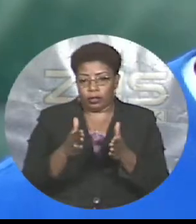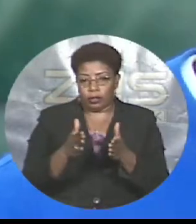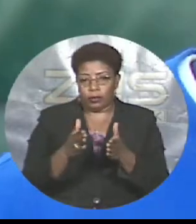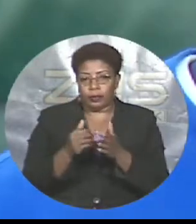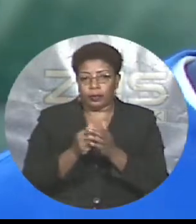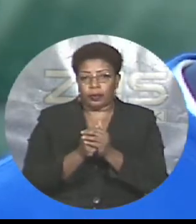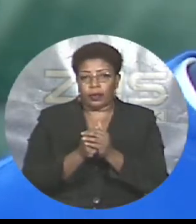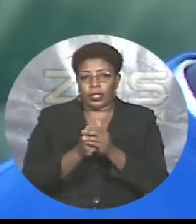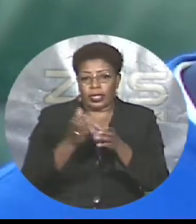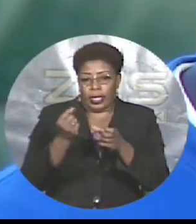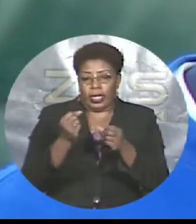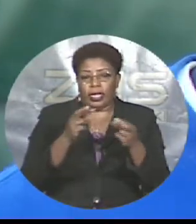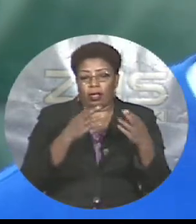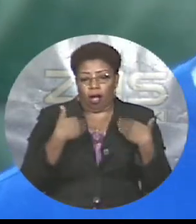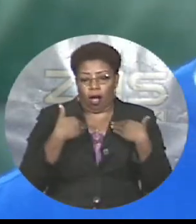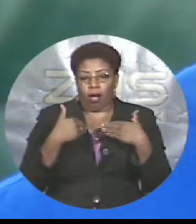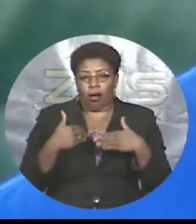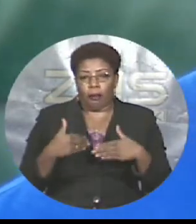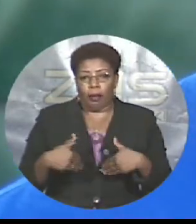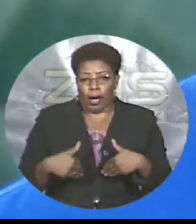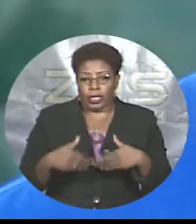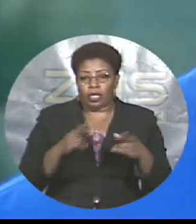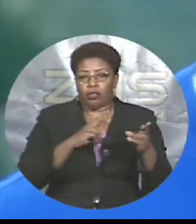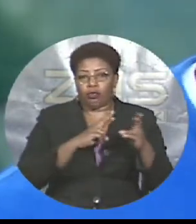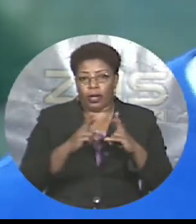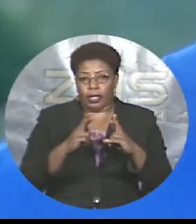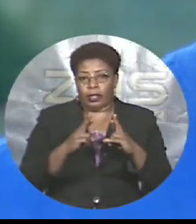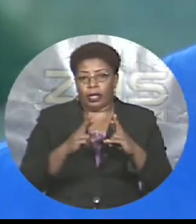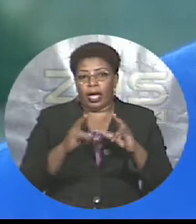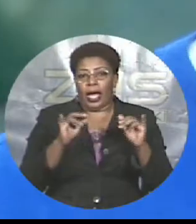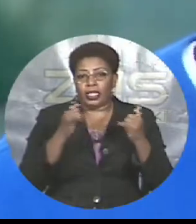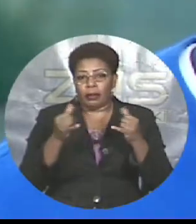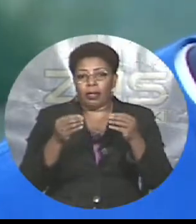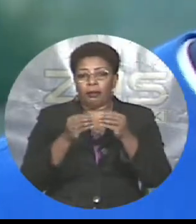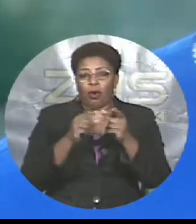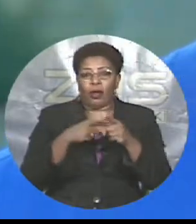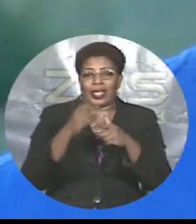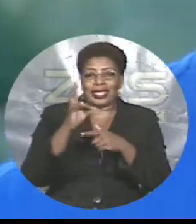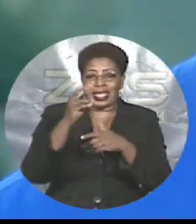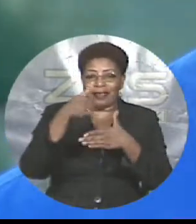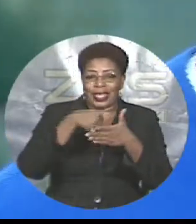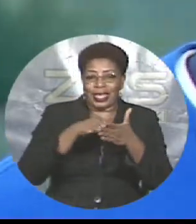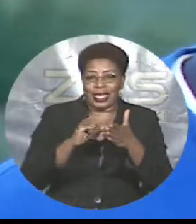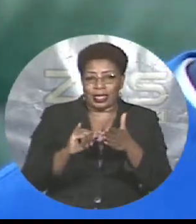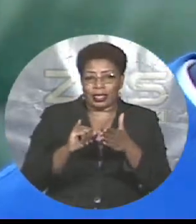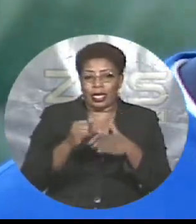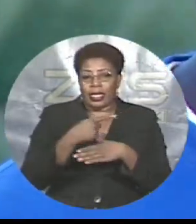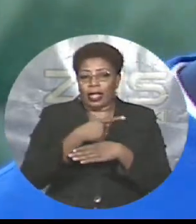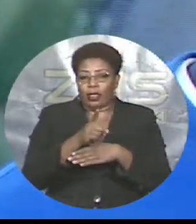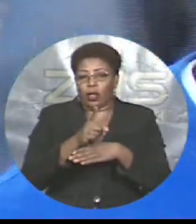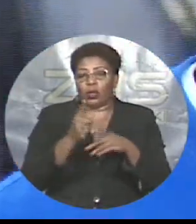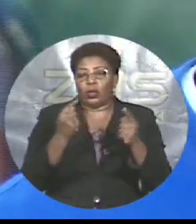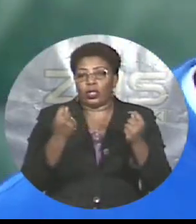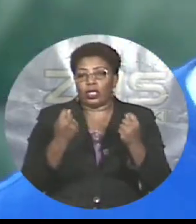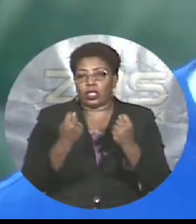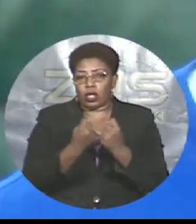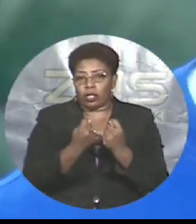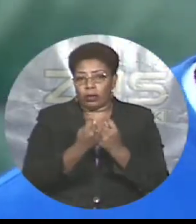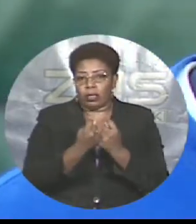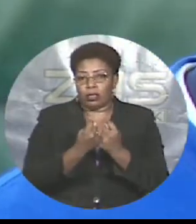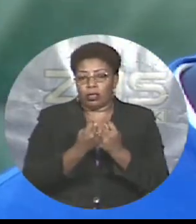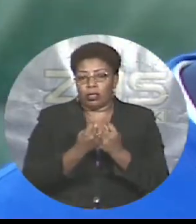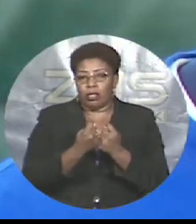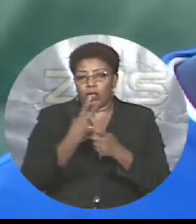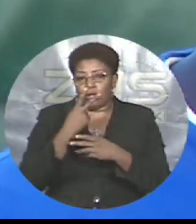to getting in shape and being ready to play more than seven innings, because in those tournaments, very rare you